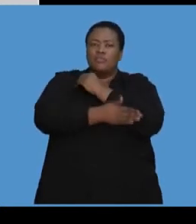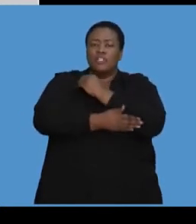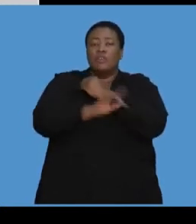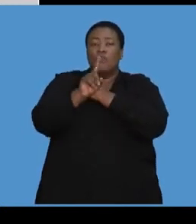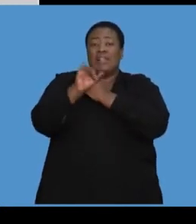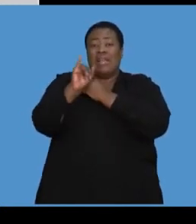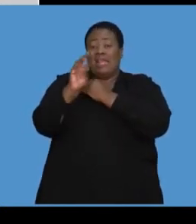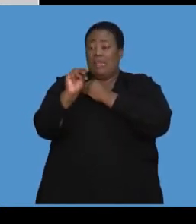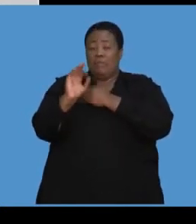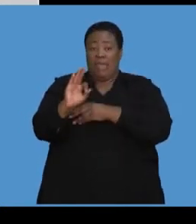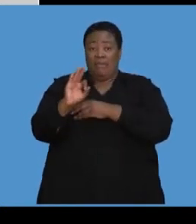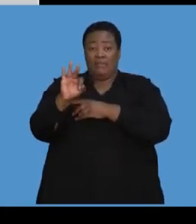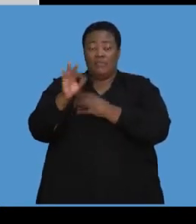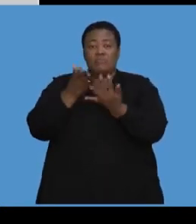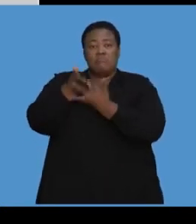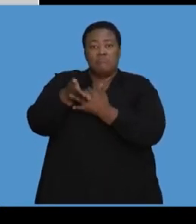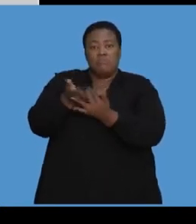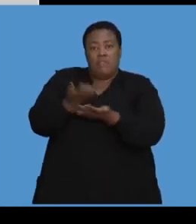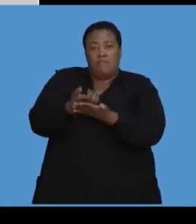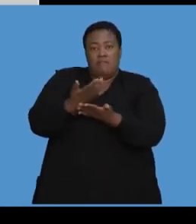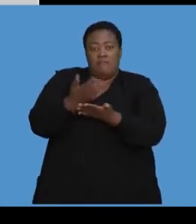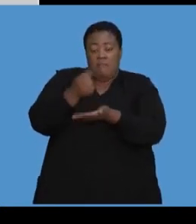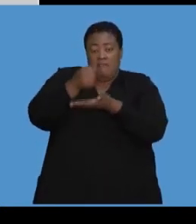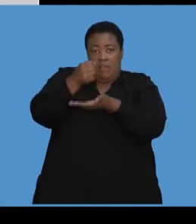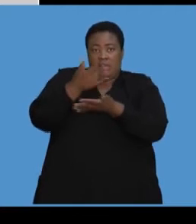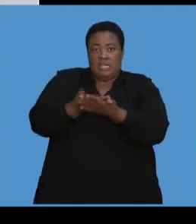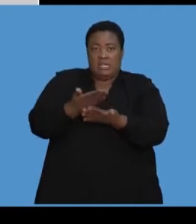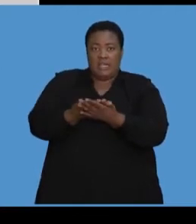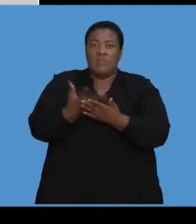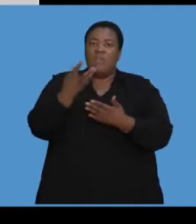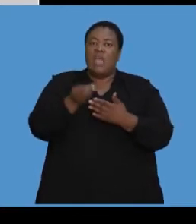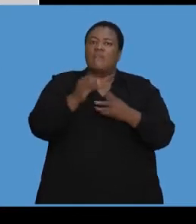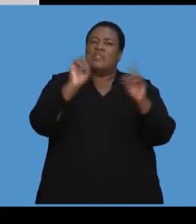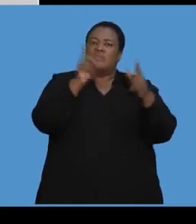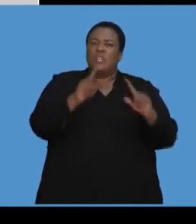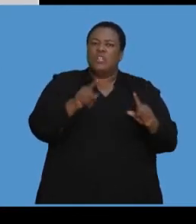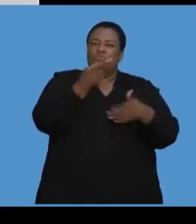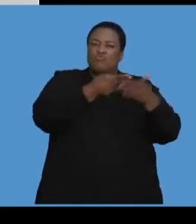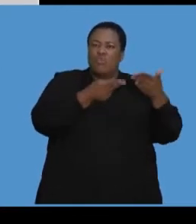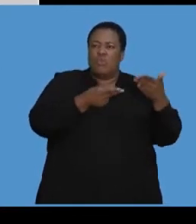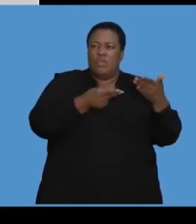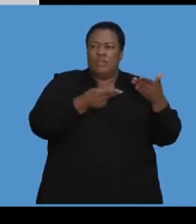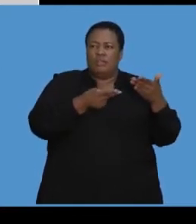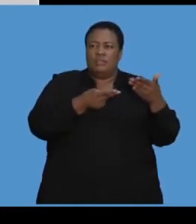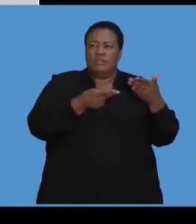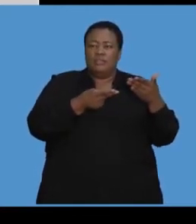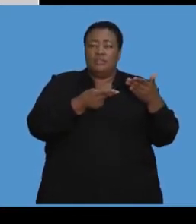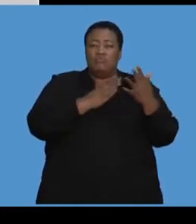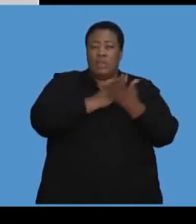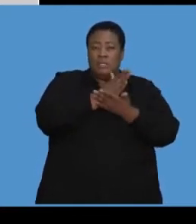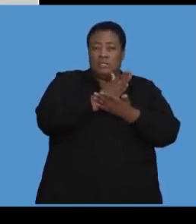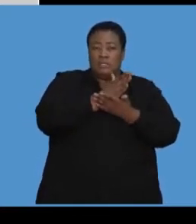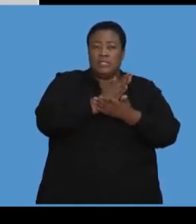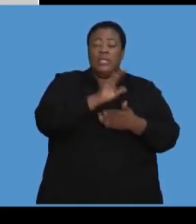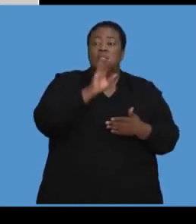IMF to access fund. That one is the special drawing right. We've got special drawing right under 1.23. So the answer